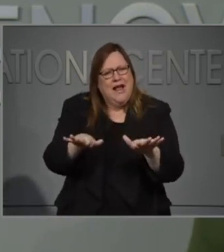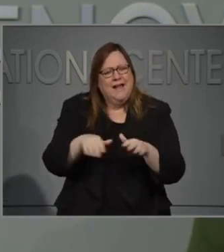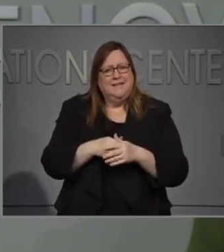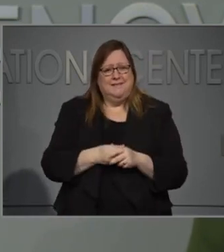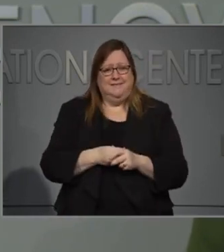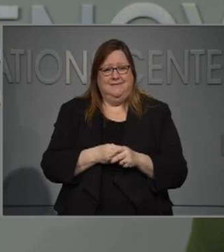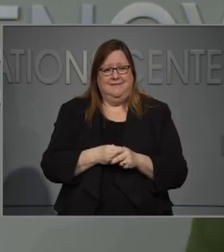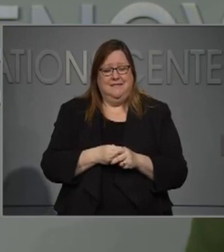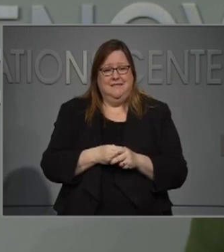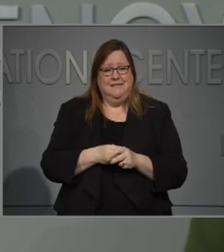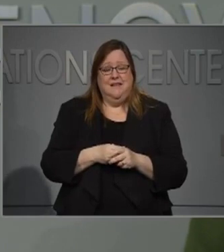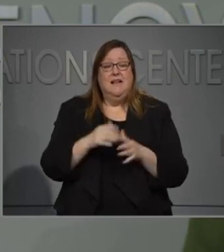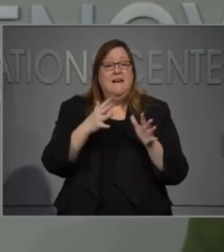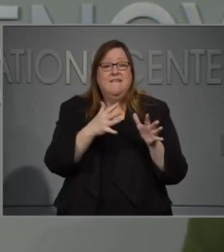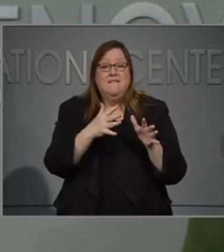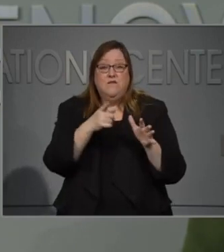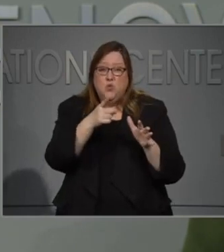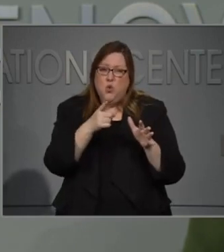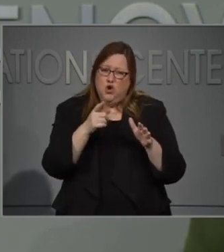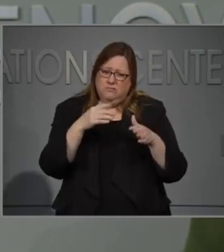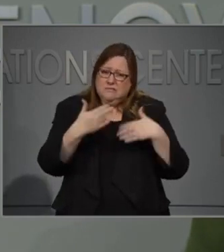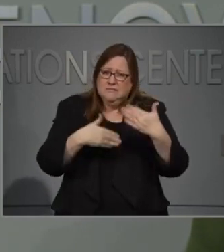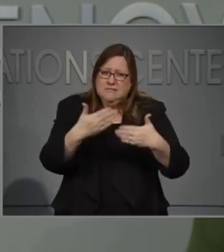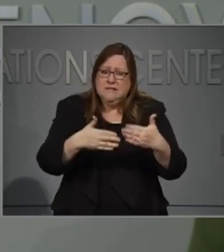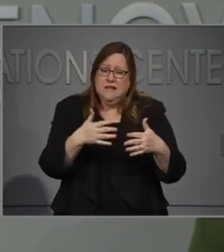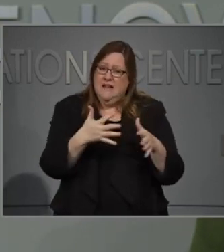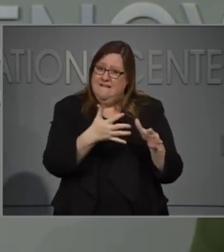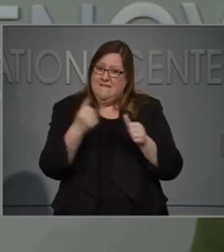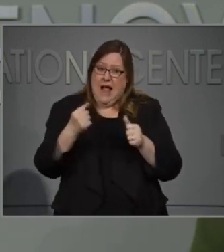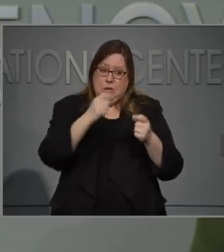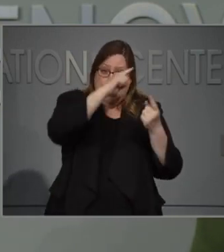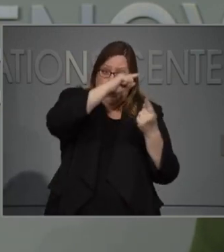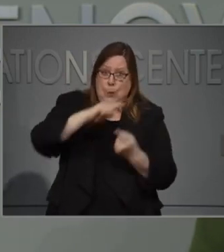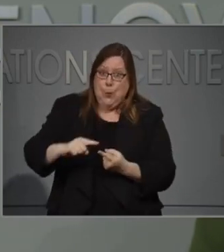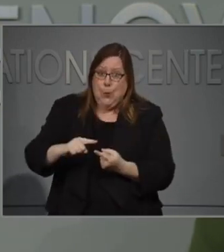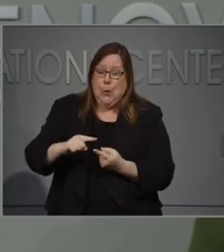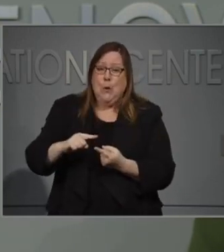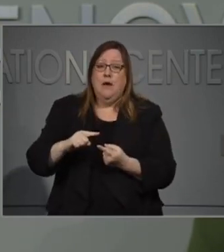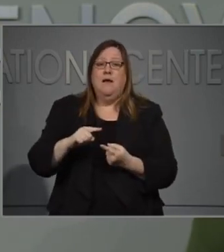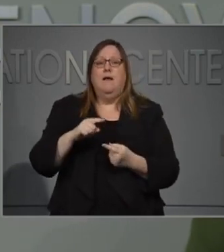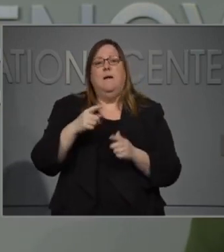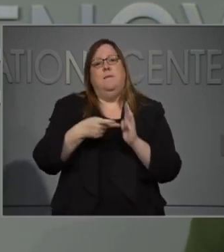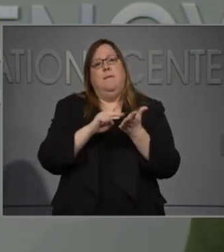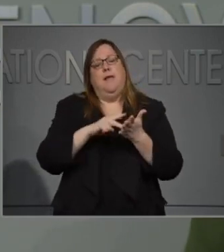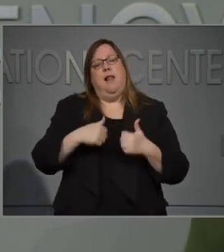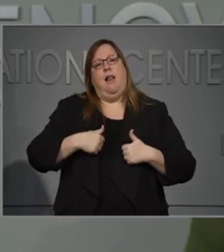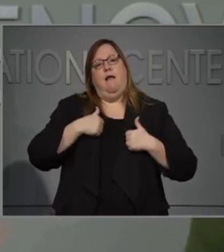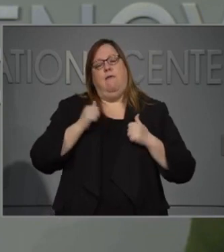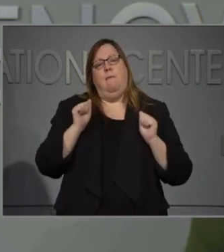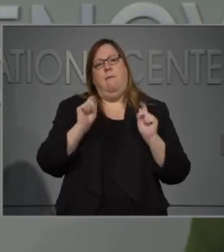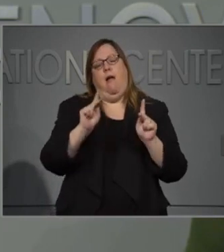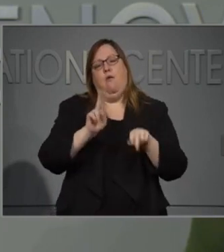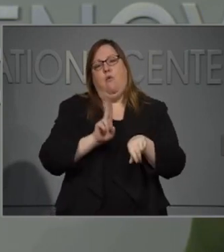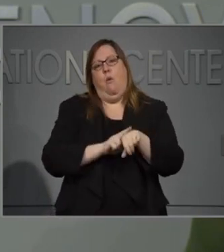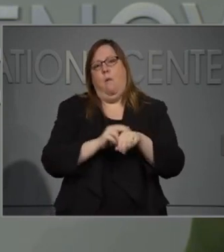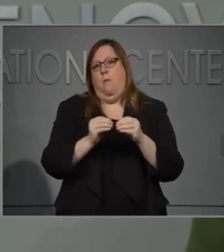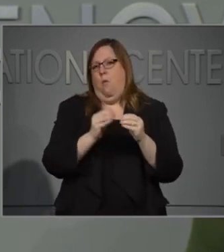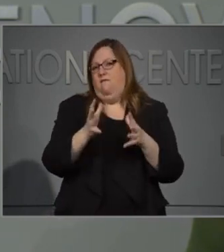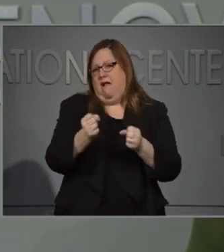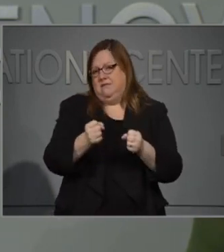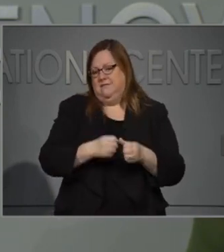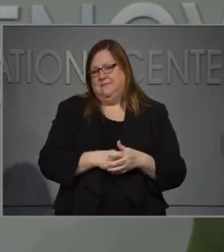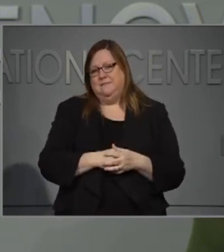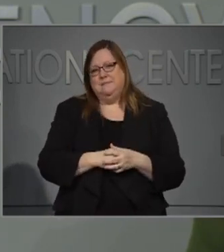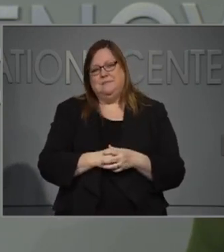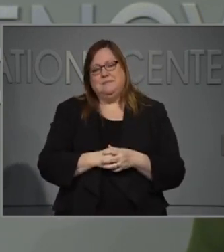we get COVID under control, the faster life will start to get back to normal. We all play a